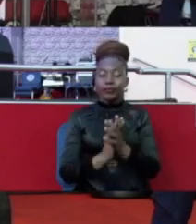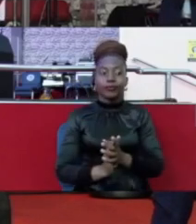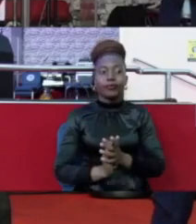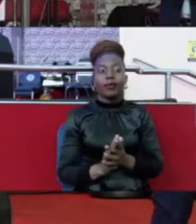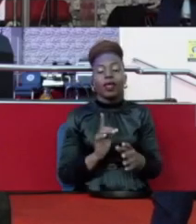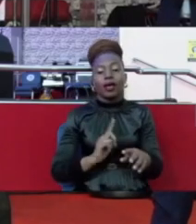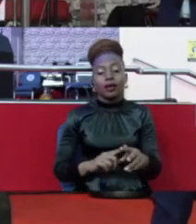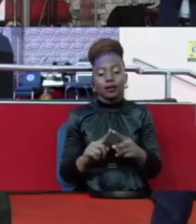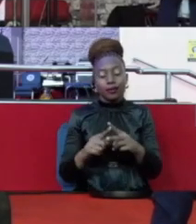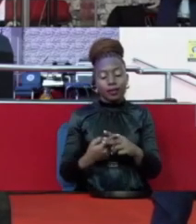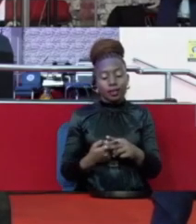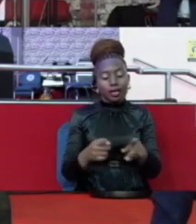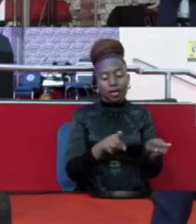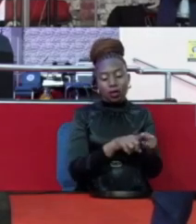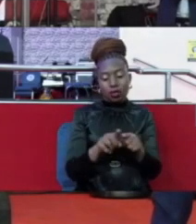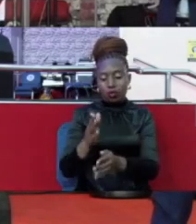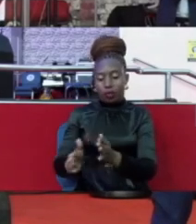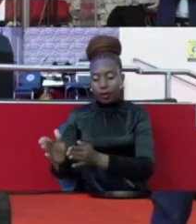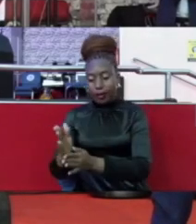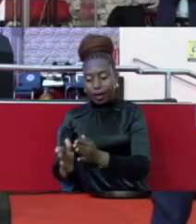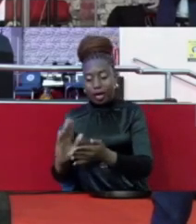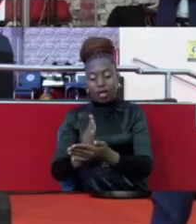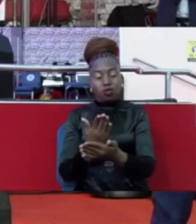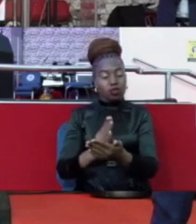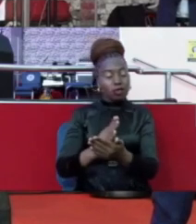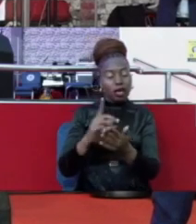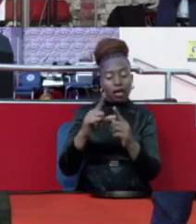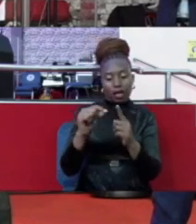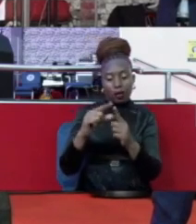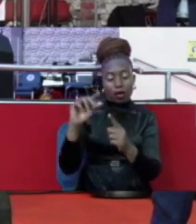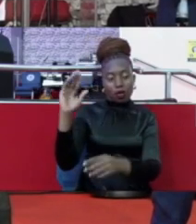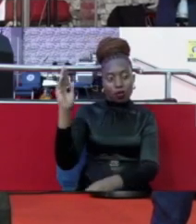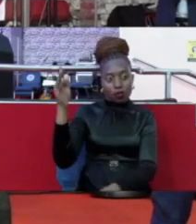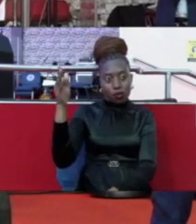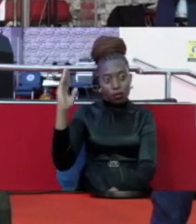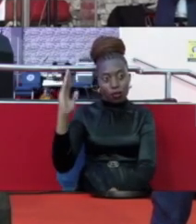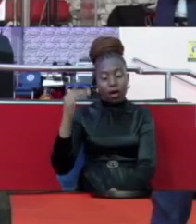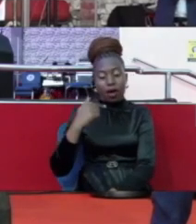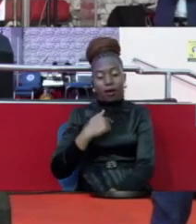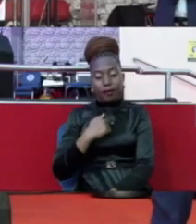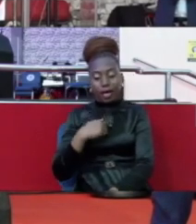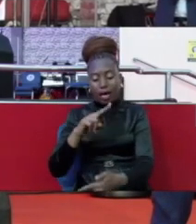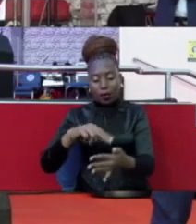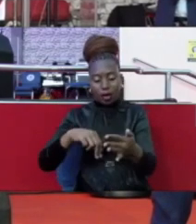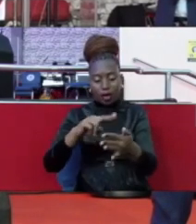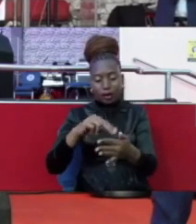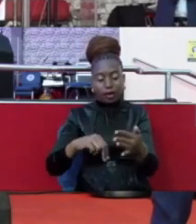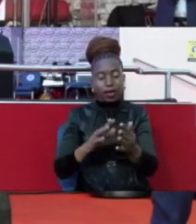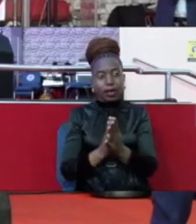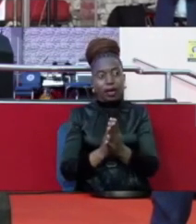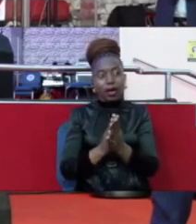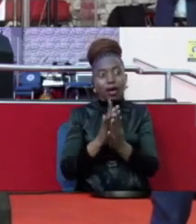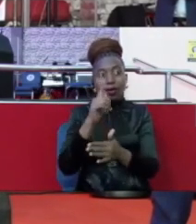and as he prepares to share the word of God with us today, I want to read the initial scripture we have for us